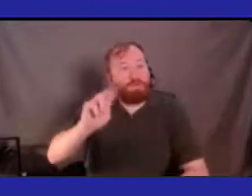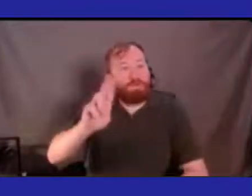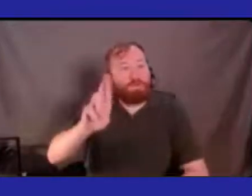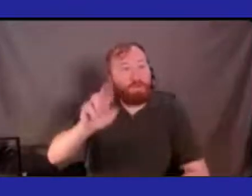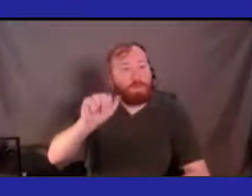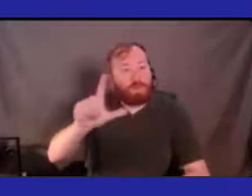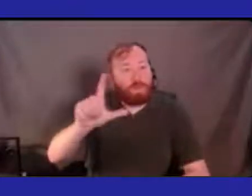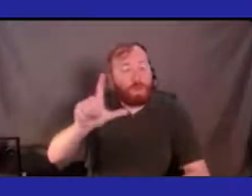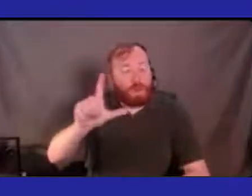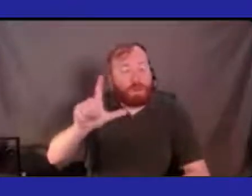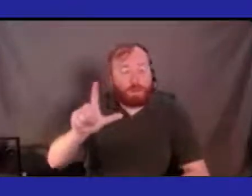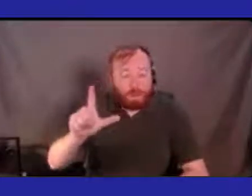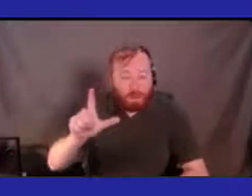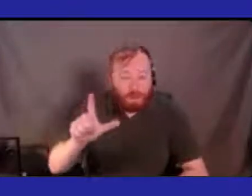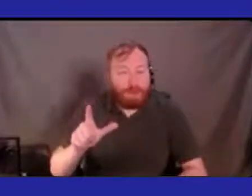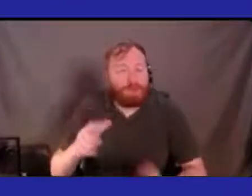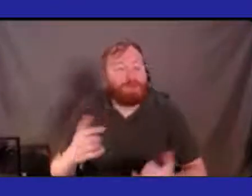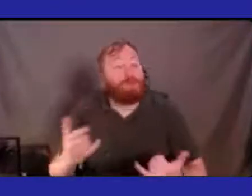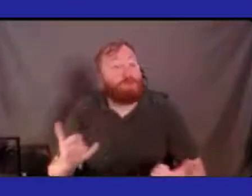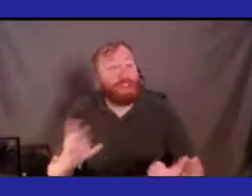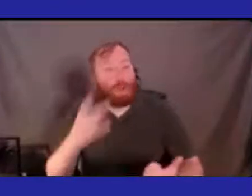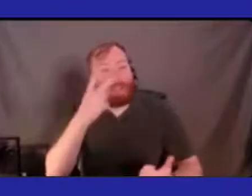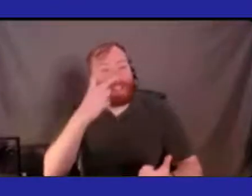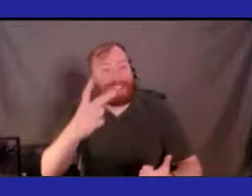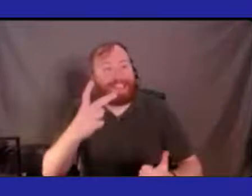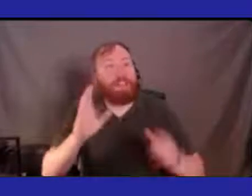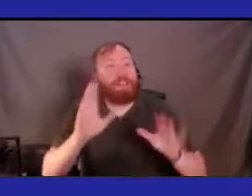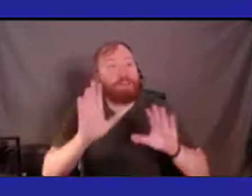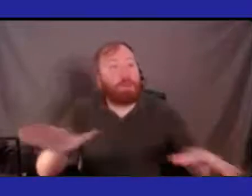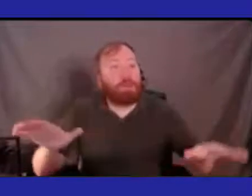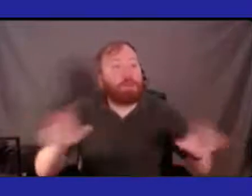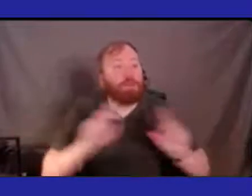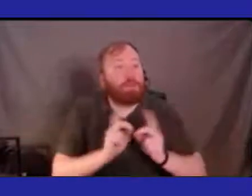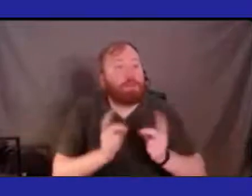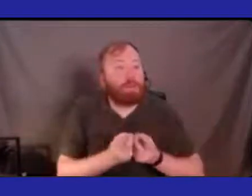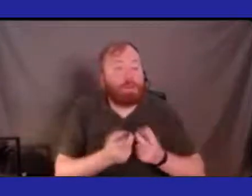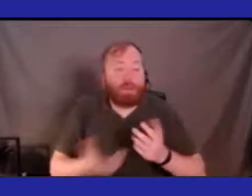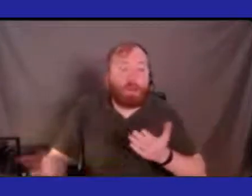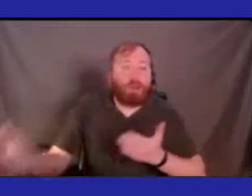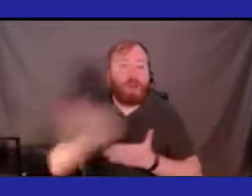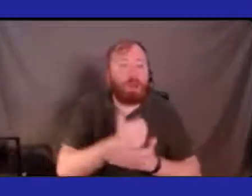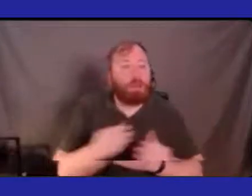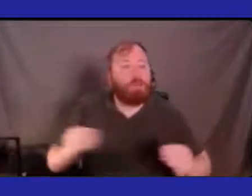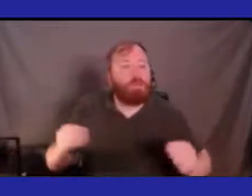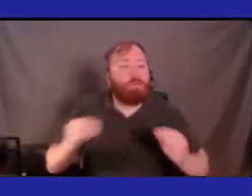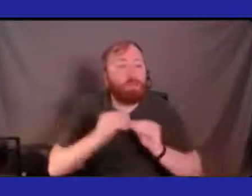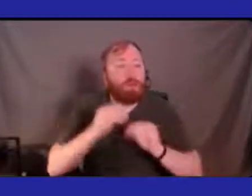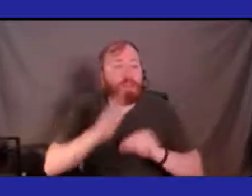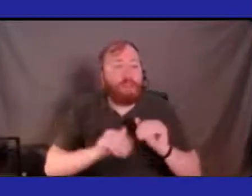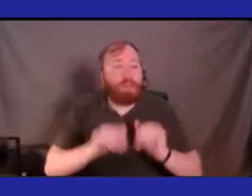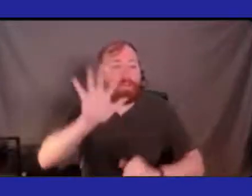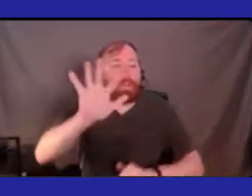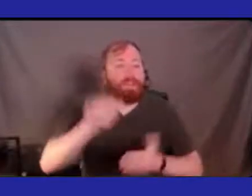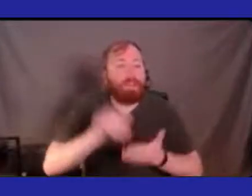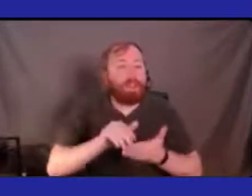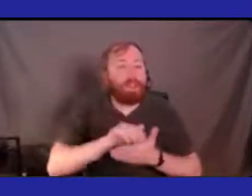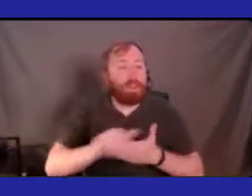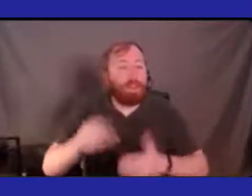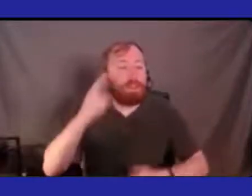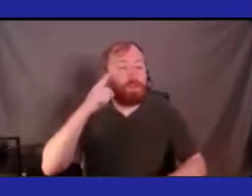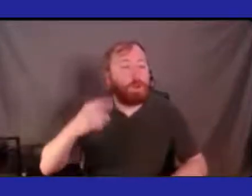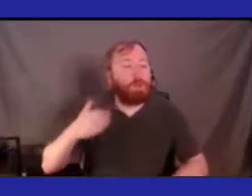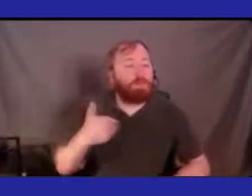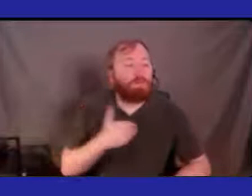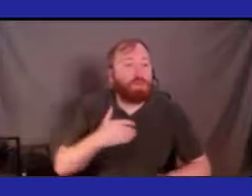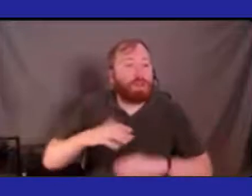Cumberland Pediatrics Department. It raised over 5K for the breast. We raised over 5K for the breast cancer